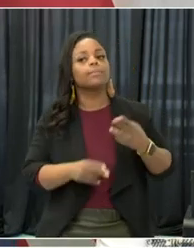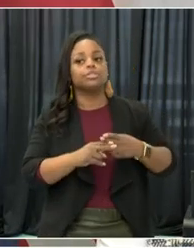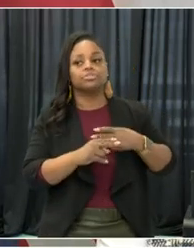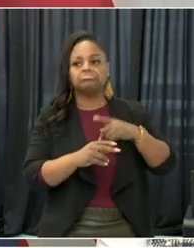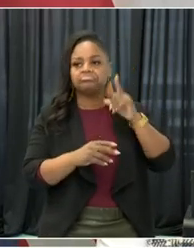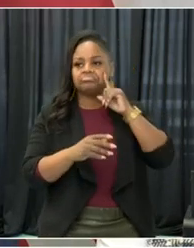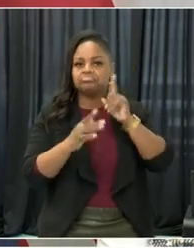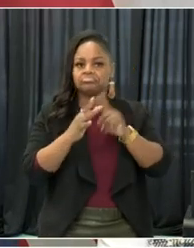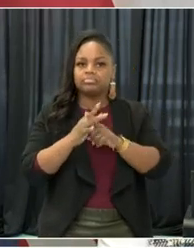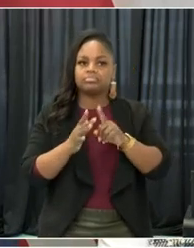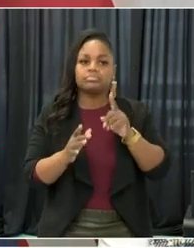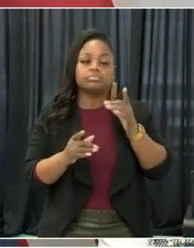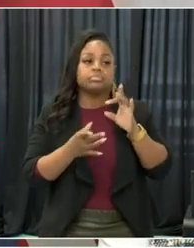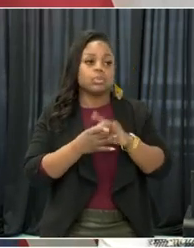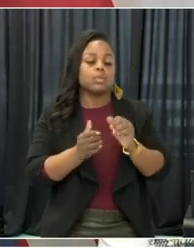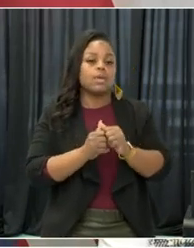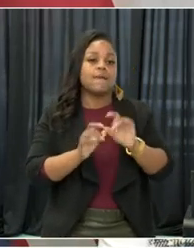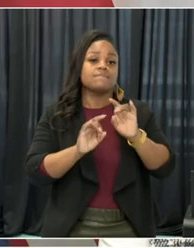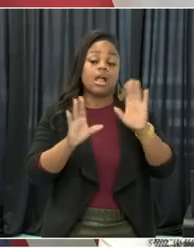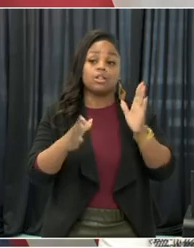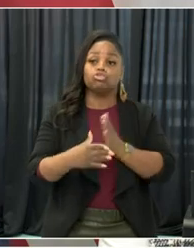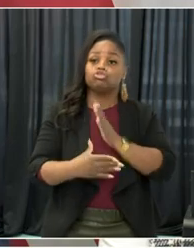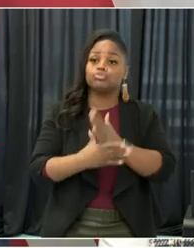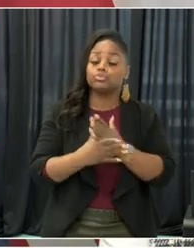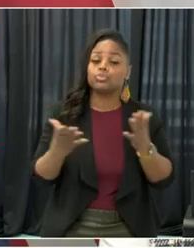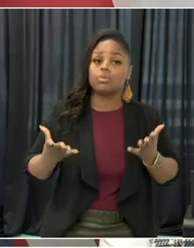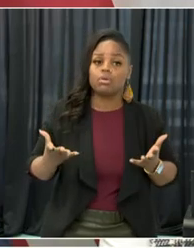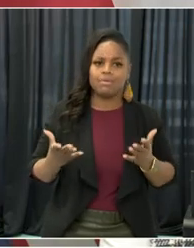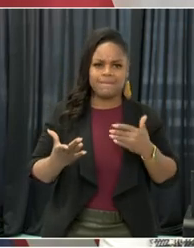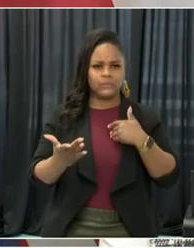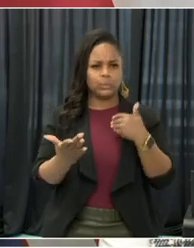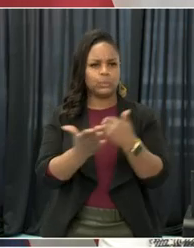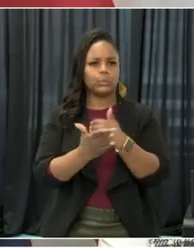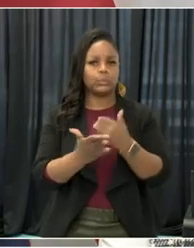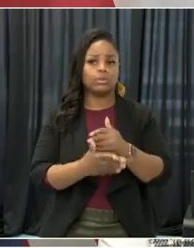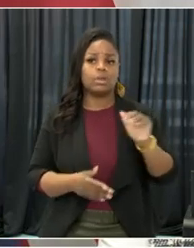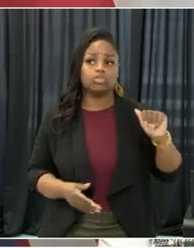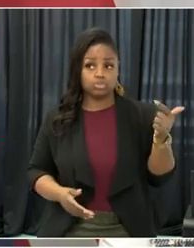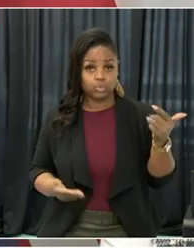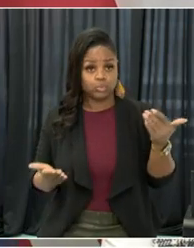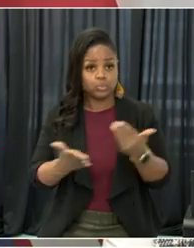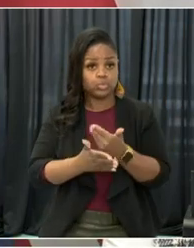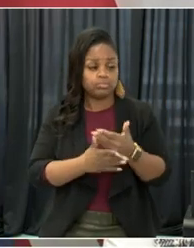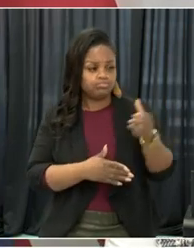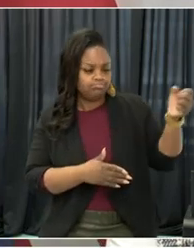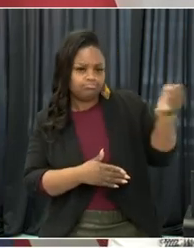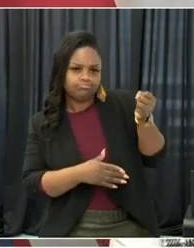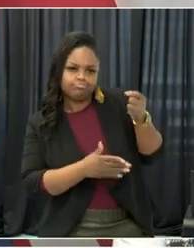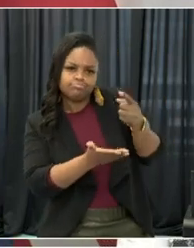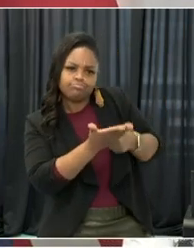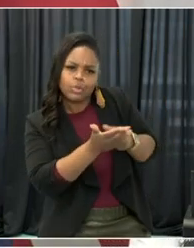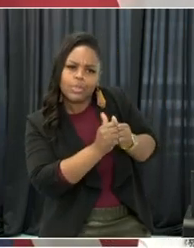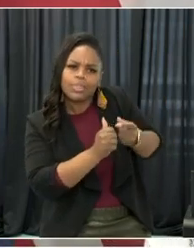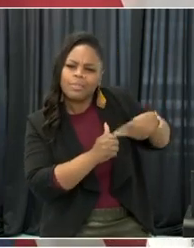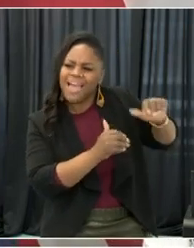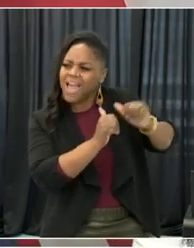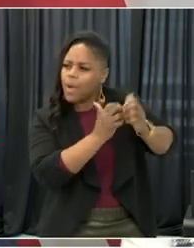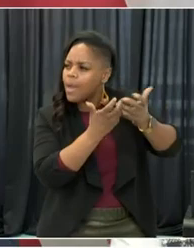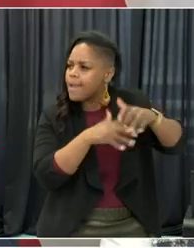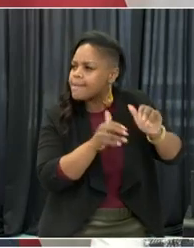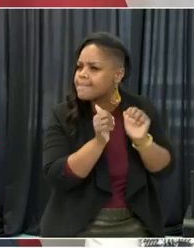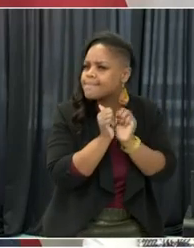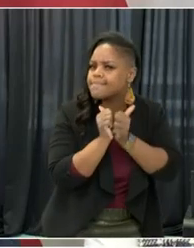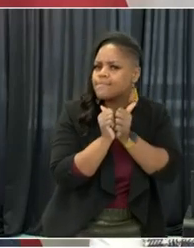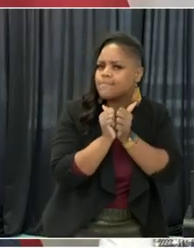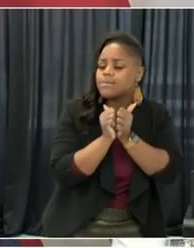have a new attorney general. Have you talked to him about potentially merging those programs? Yes. Okay, and what's